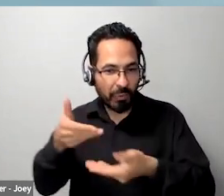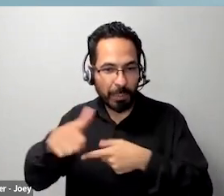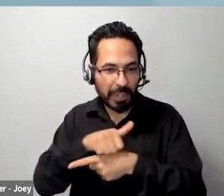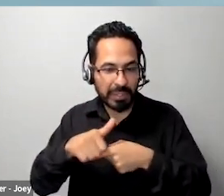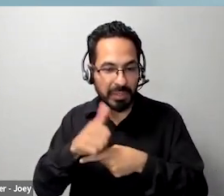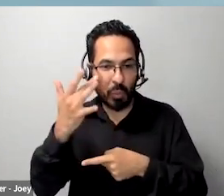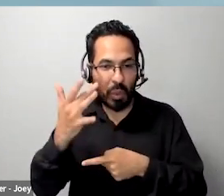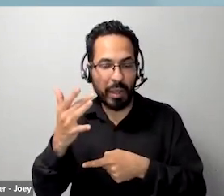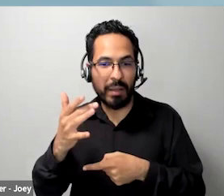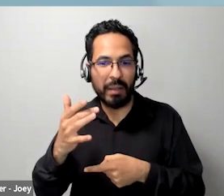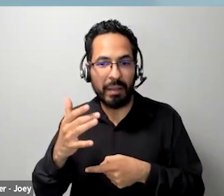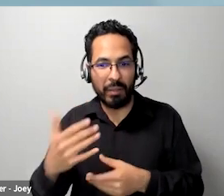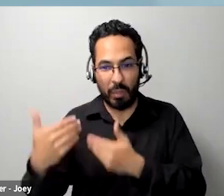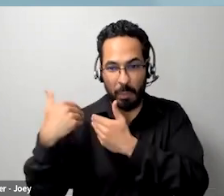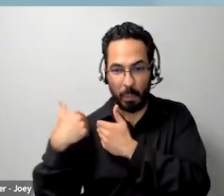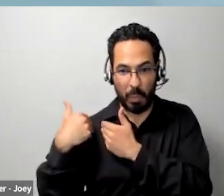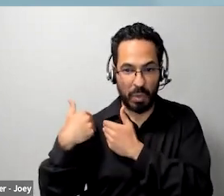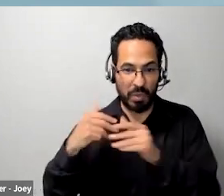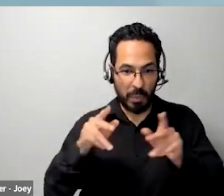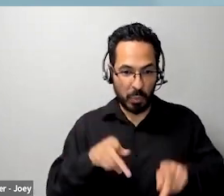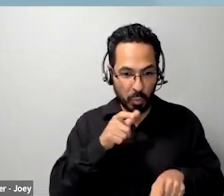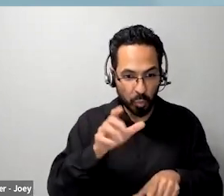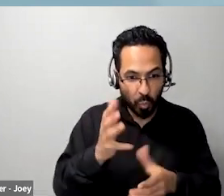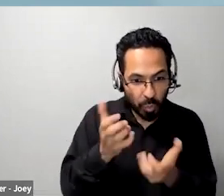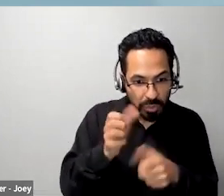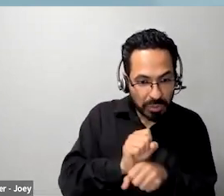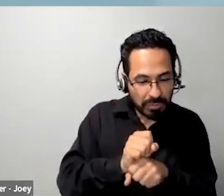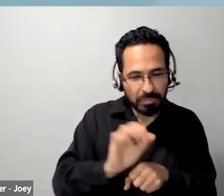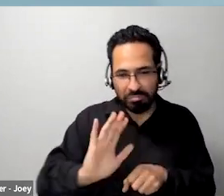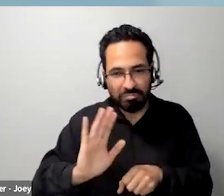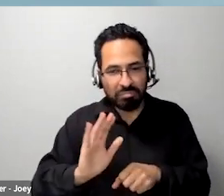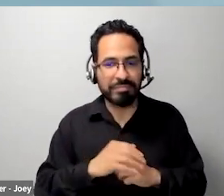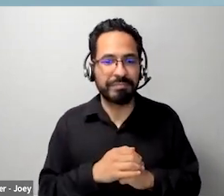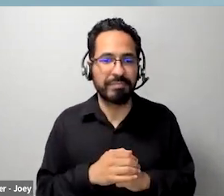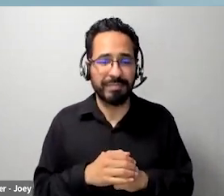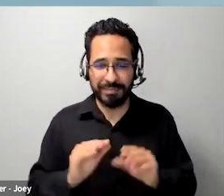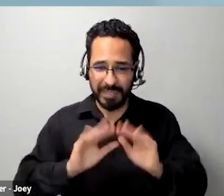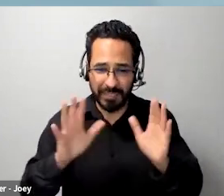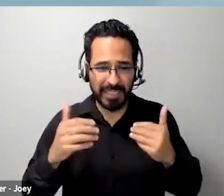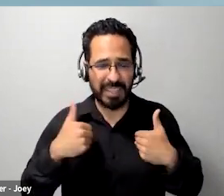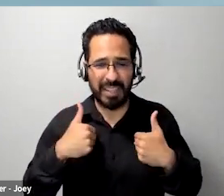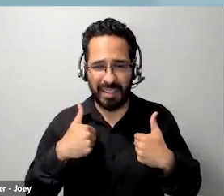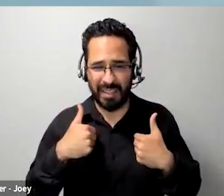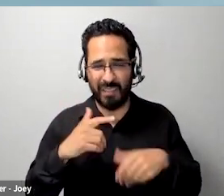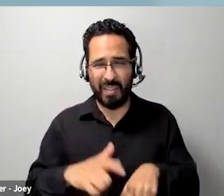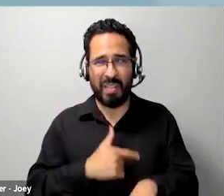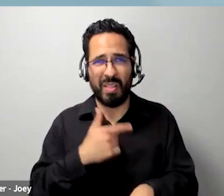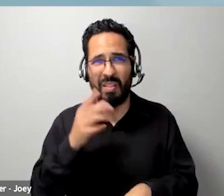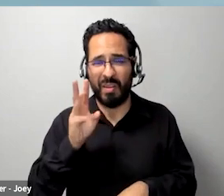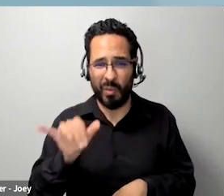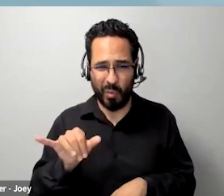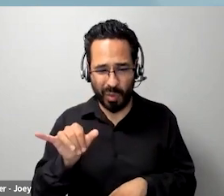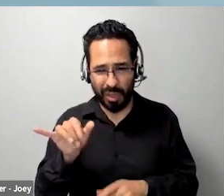burden is not on the job seeker. We obviously have a long way to go. But we